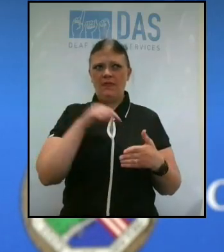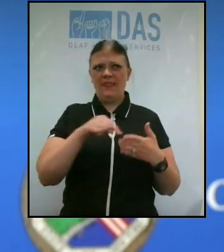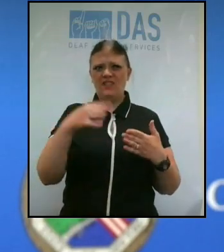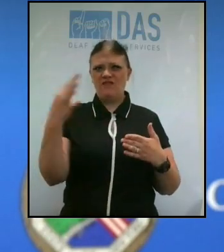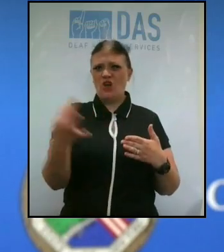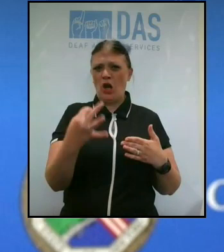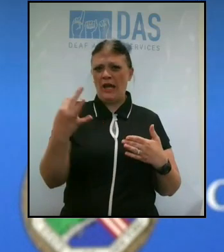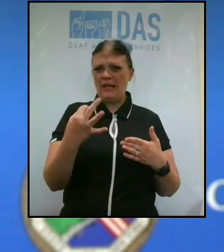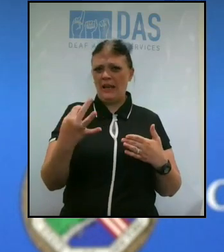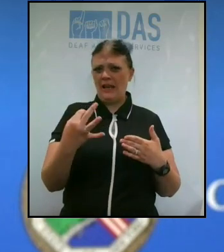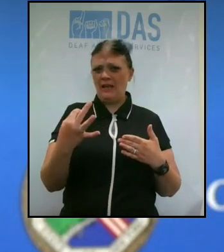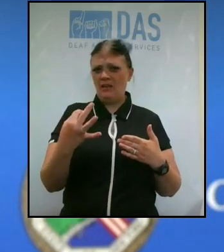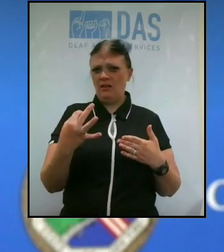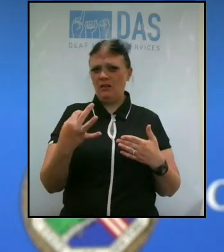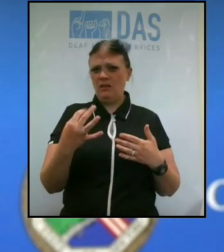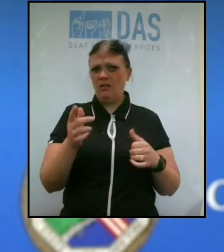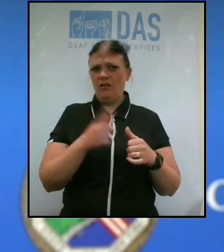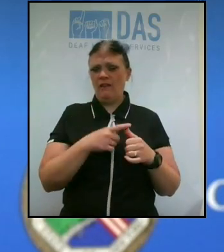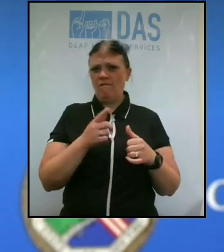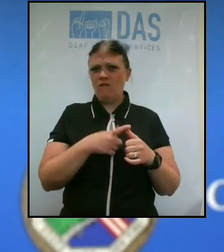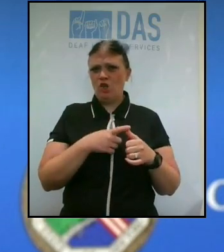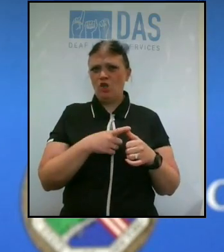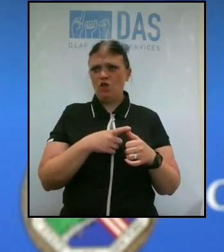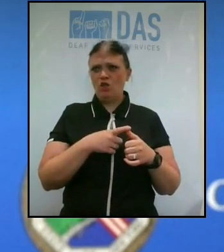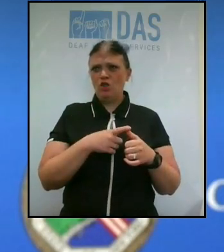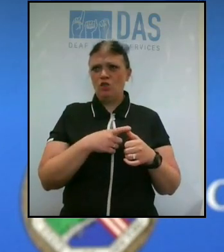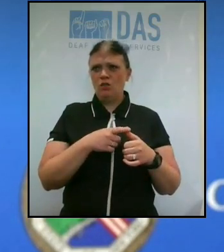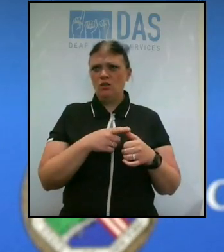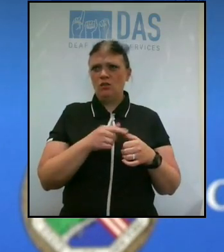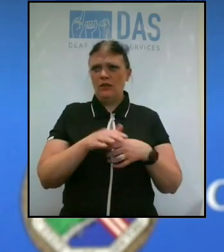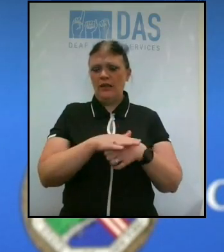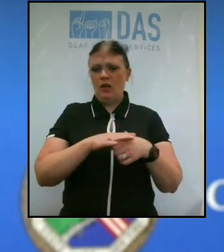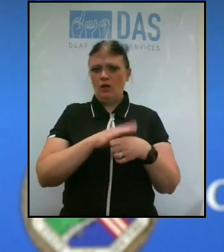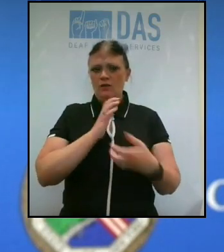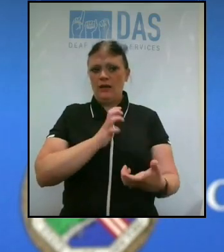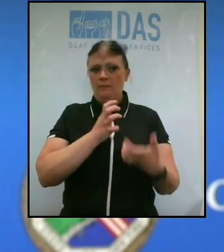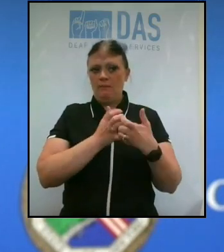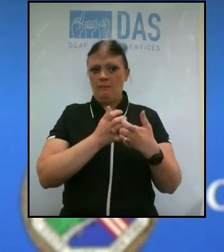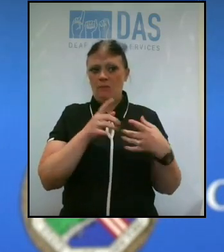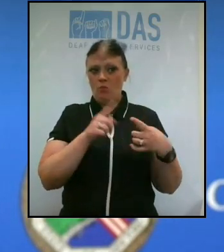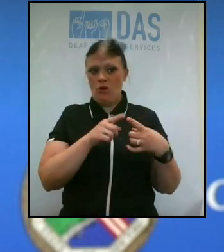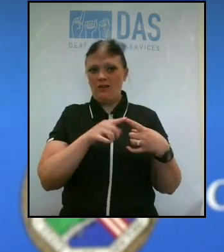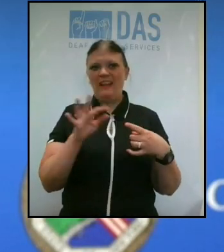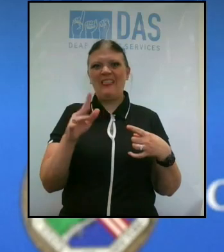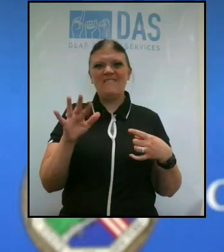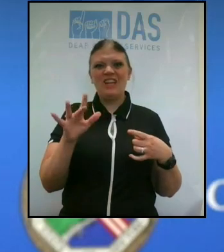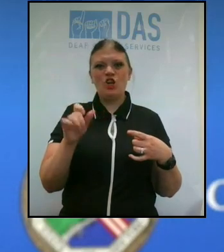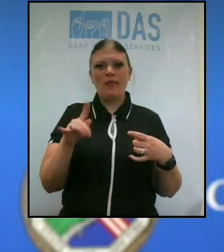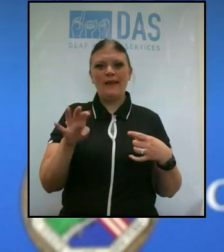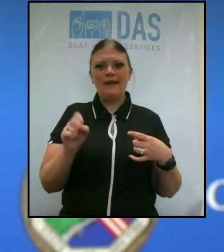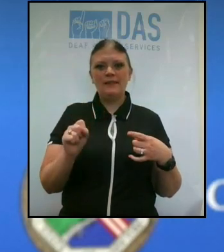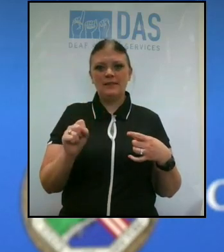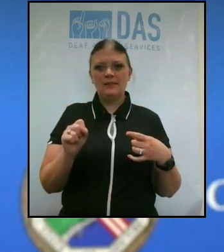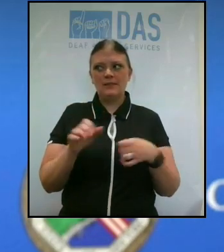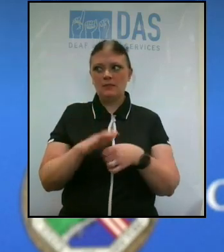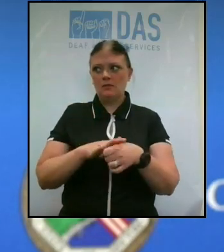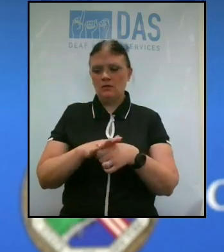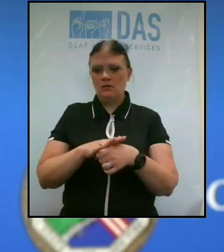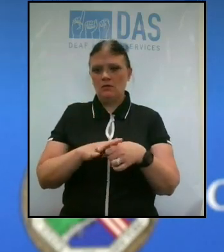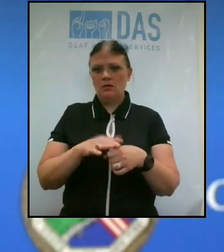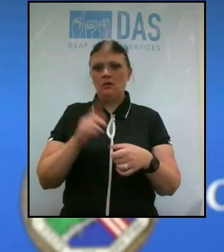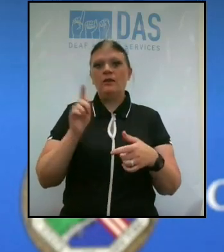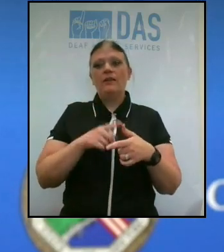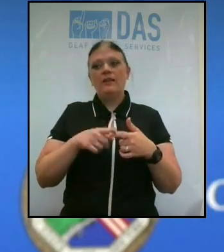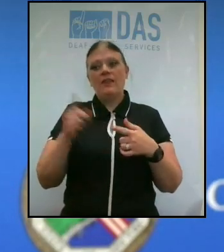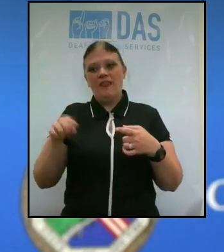that the first areas, I believe, that met phase one, like the Finger Lakes region, would enter phase